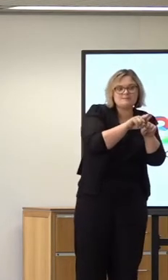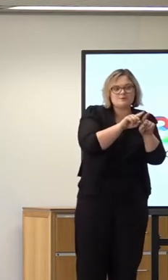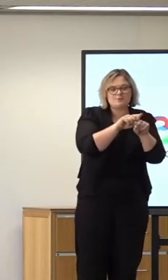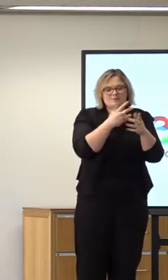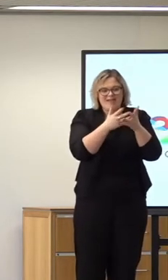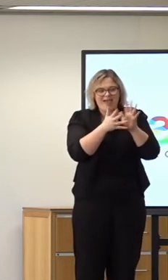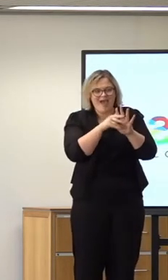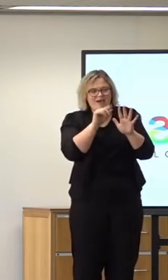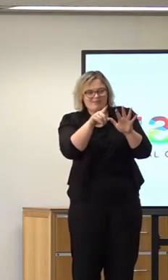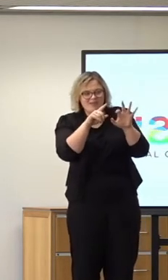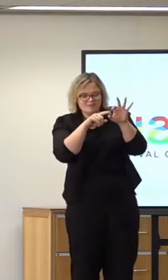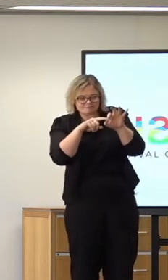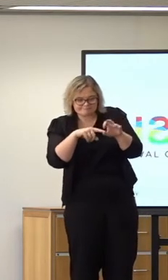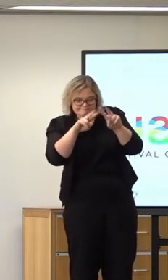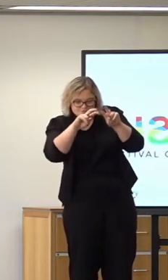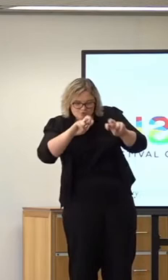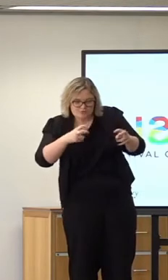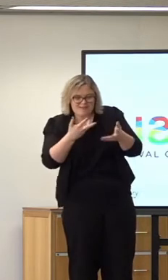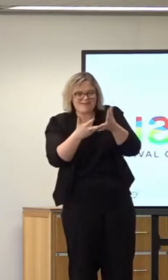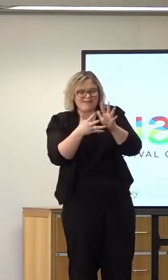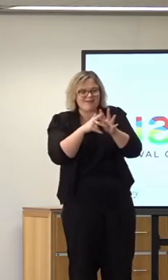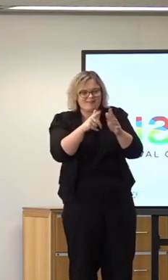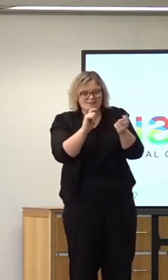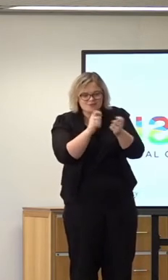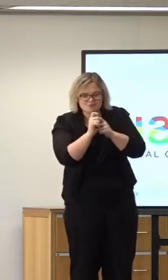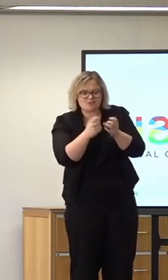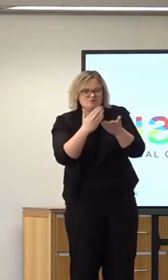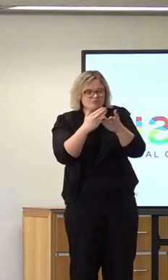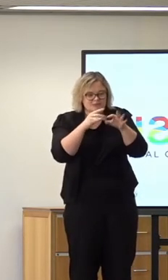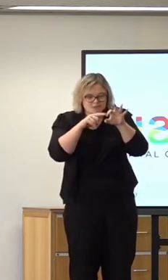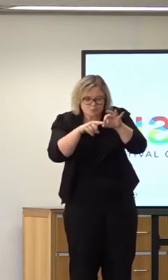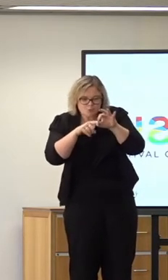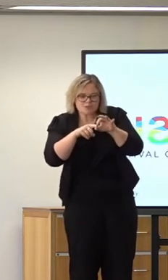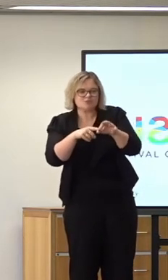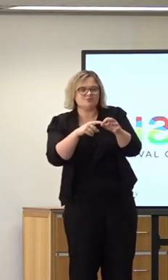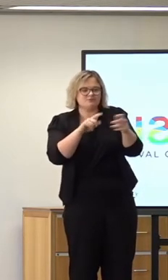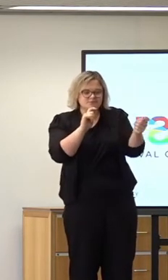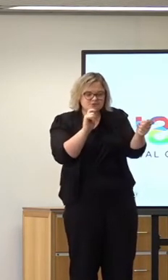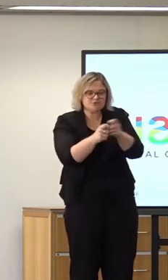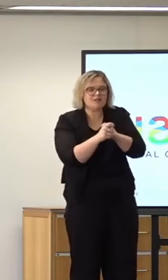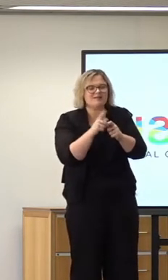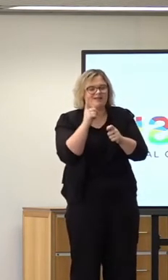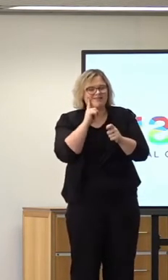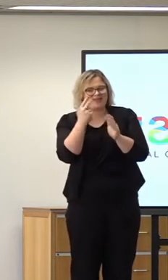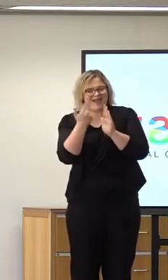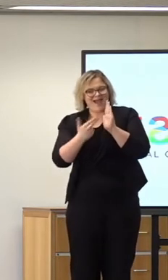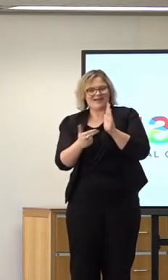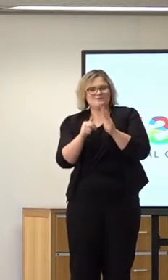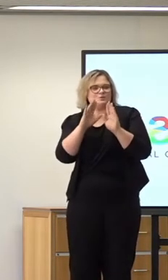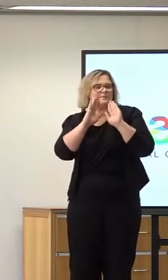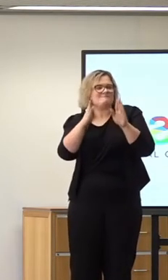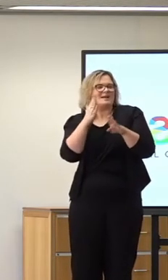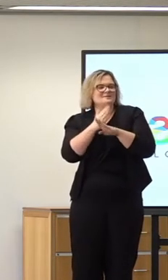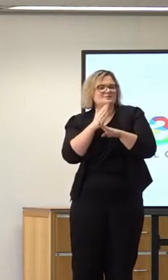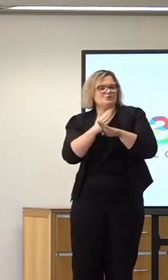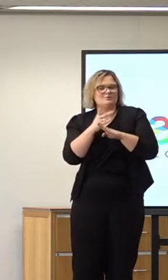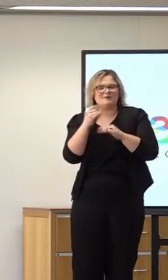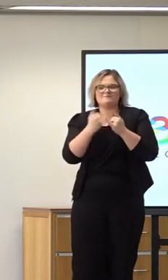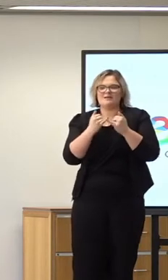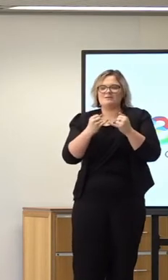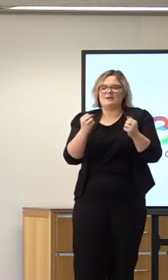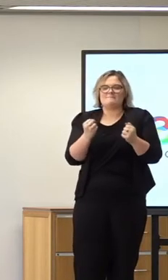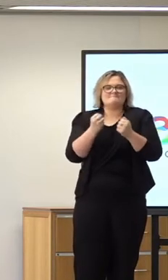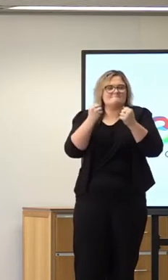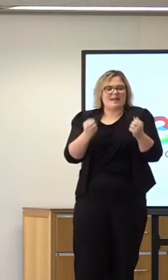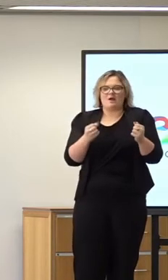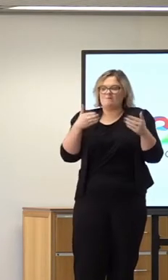critique and practices that really do get in and interrogating organisations. And I think artists do an amazing job, and there's so much power in letting artists